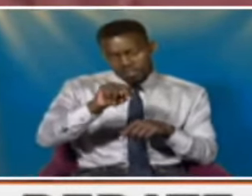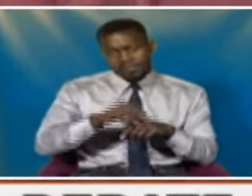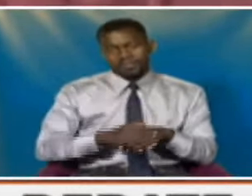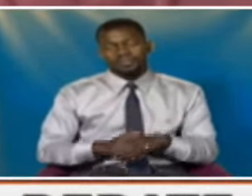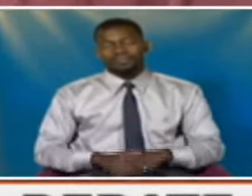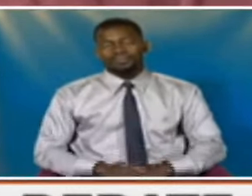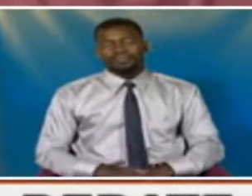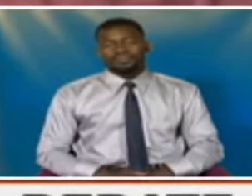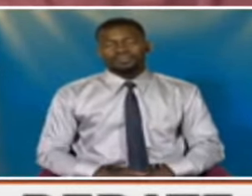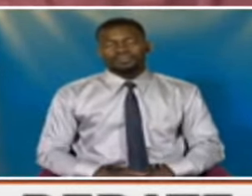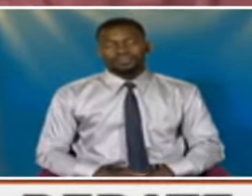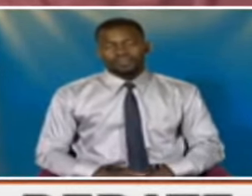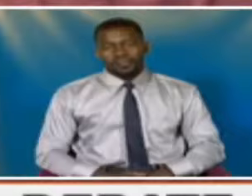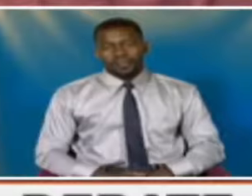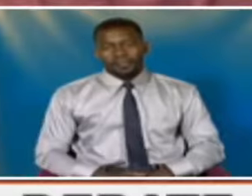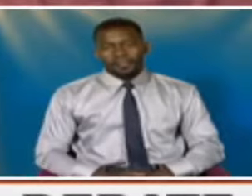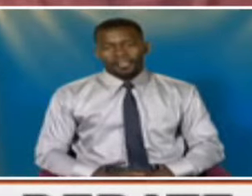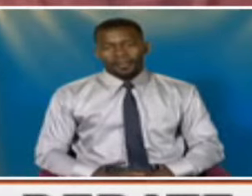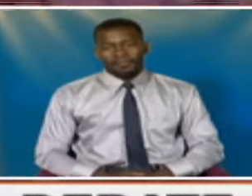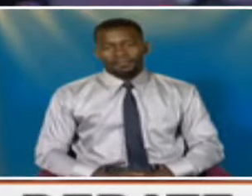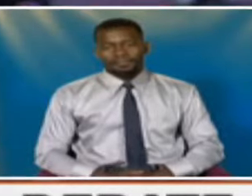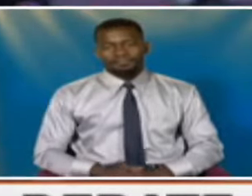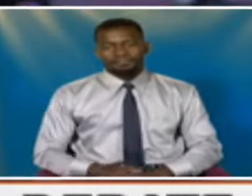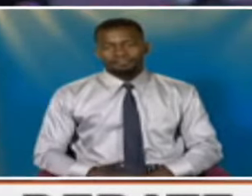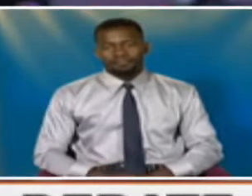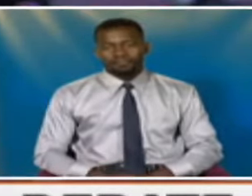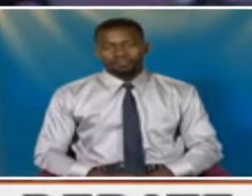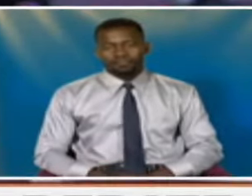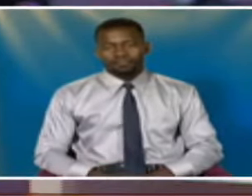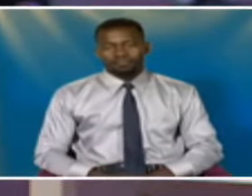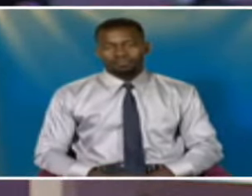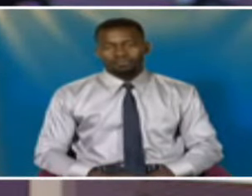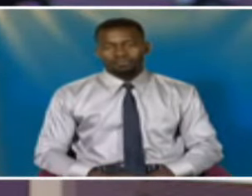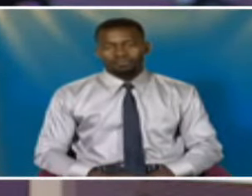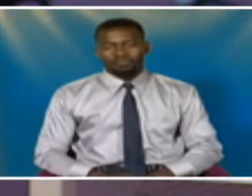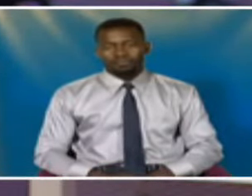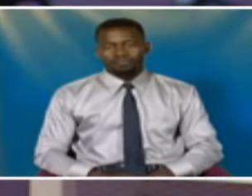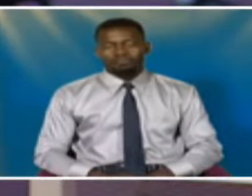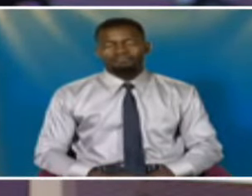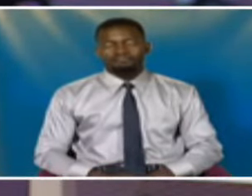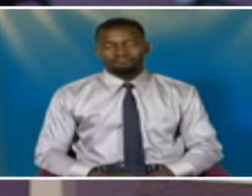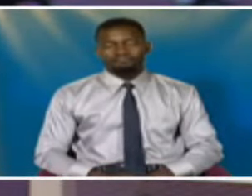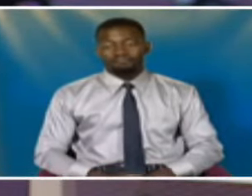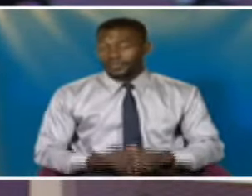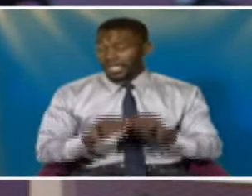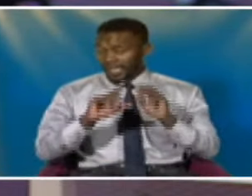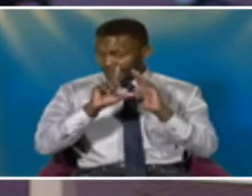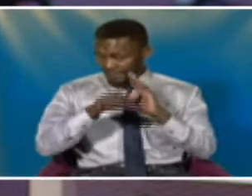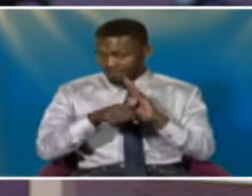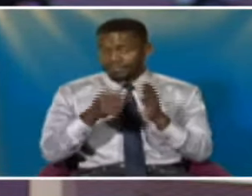News, Nyeri County. A very key development right there. We'll go deeper into a conversation in the second.